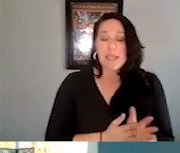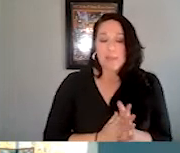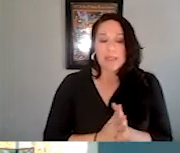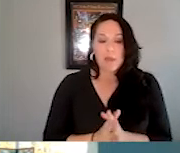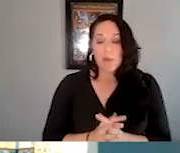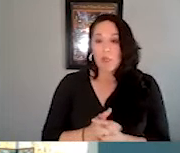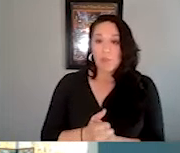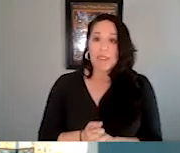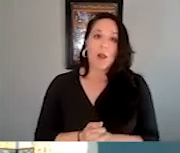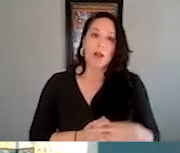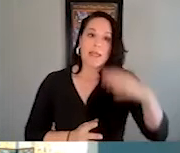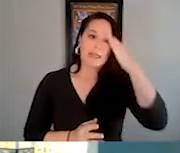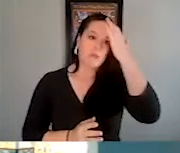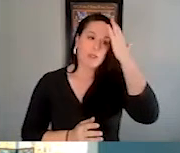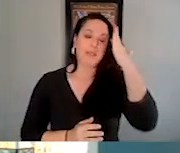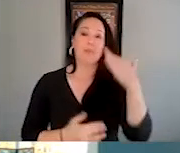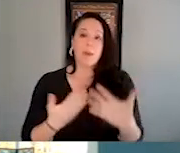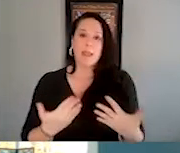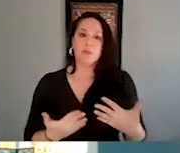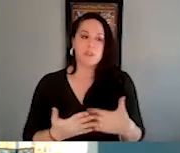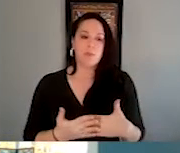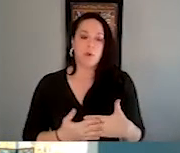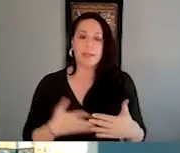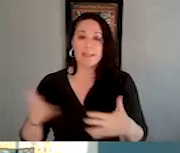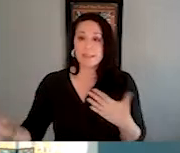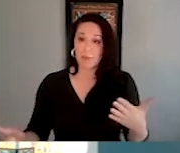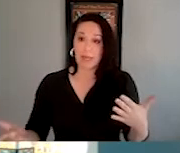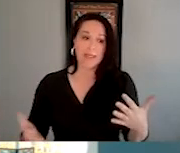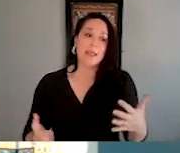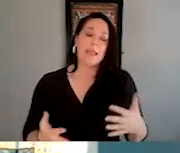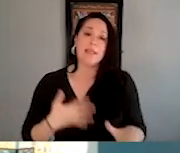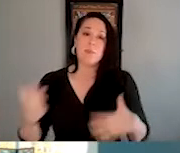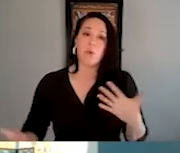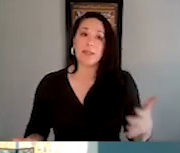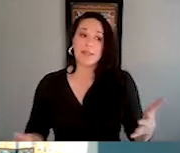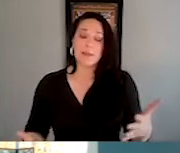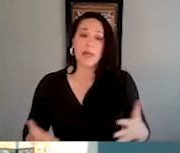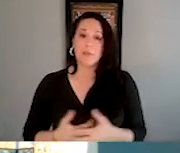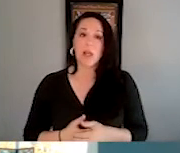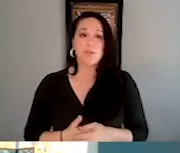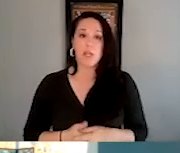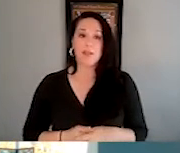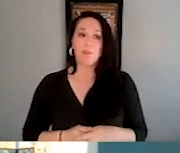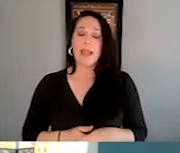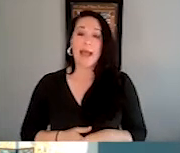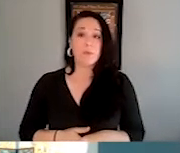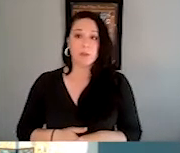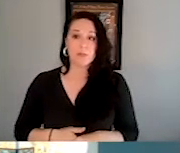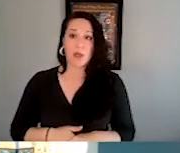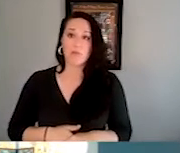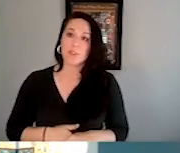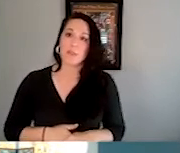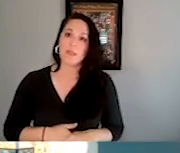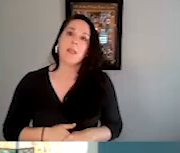This is something that we worked really hard in, and one of the things we were able to support is a tip line. And in supporting that tip line with the contract that we have